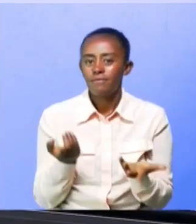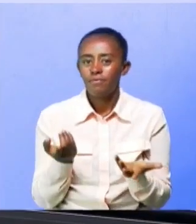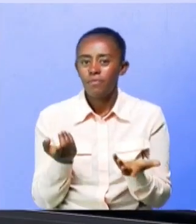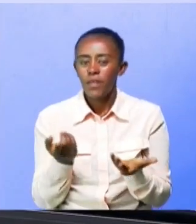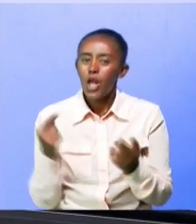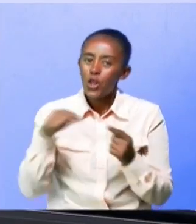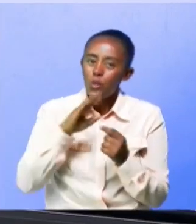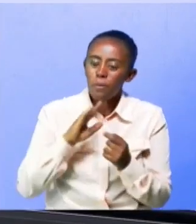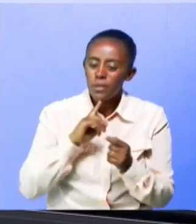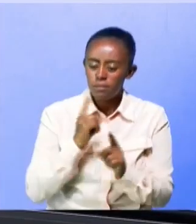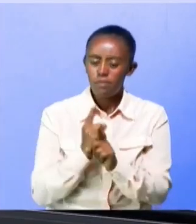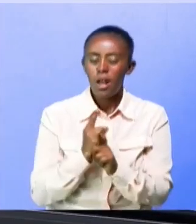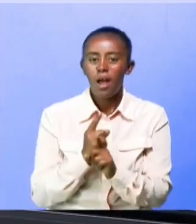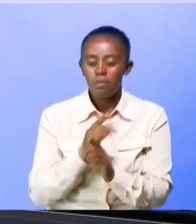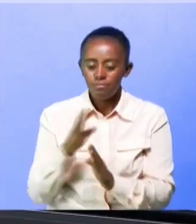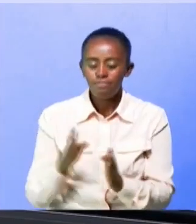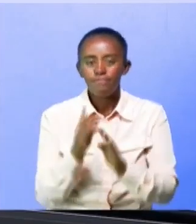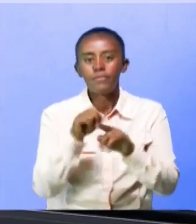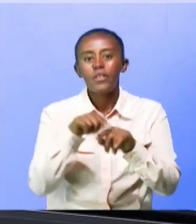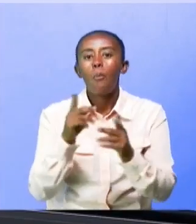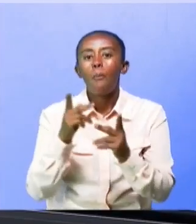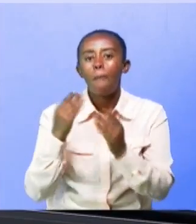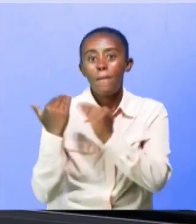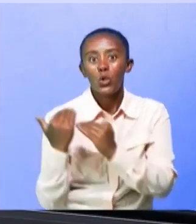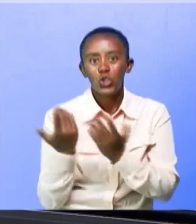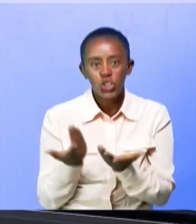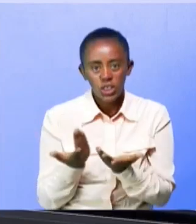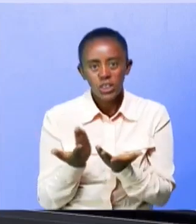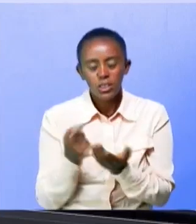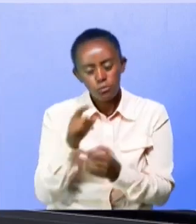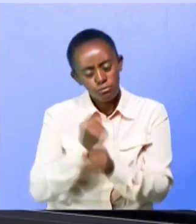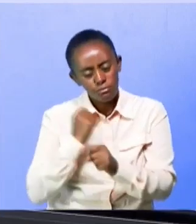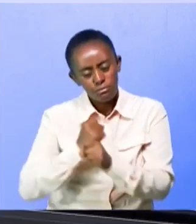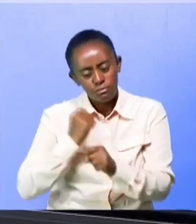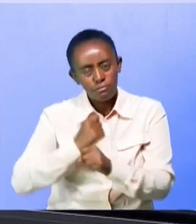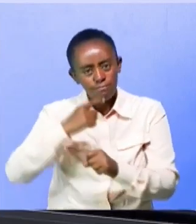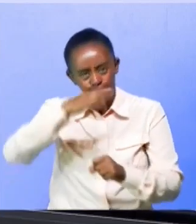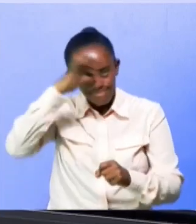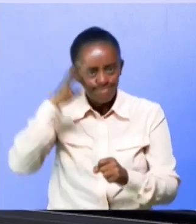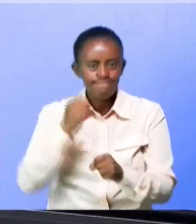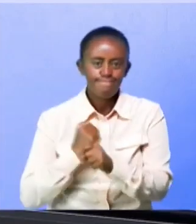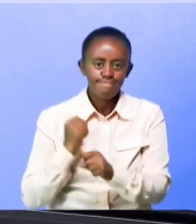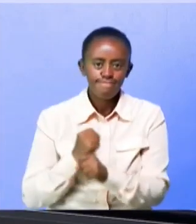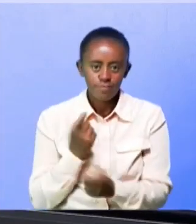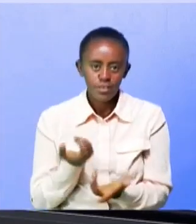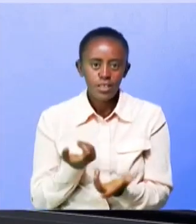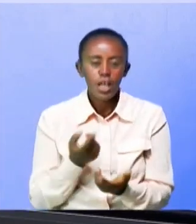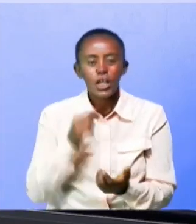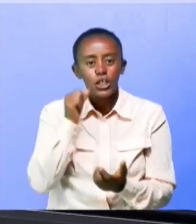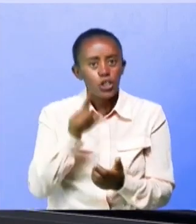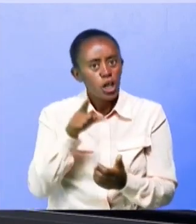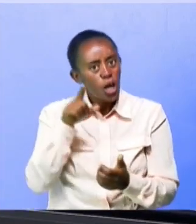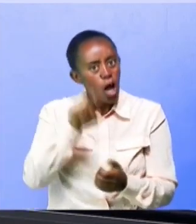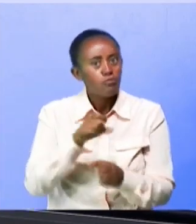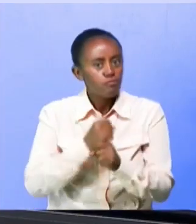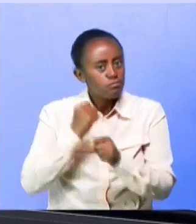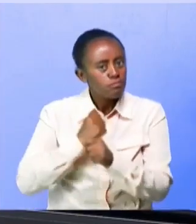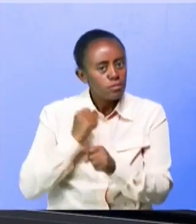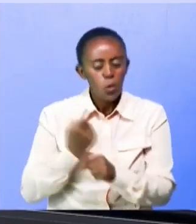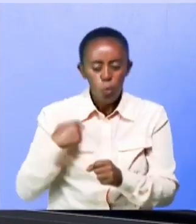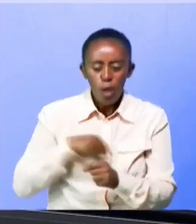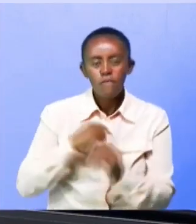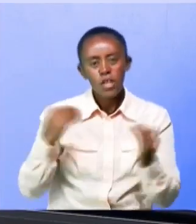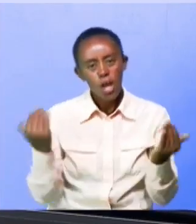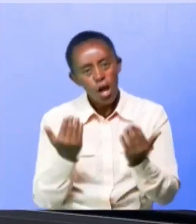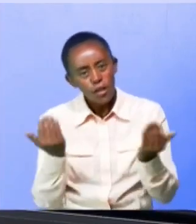to be the right spot of that position. She has to work hard. See? Yeah, she has to work hard. We have to encourage